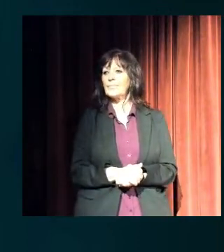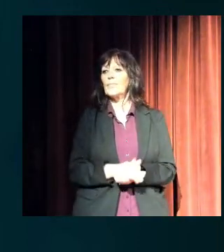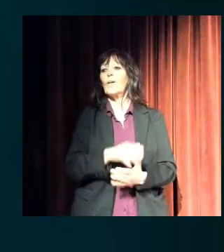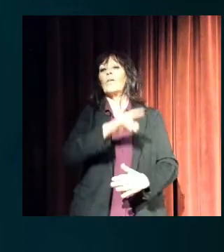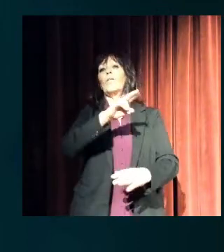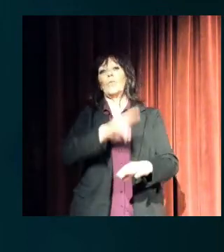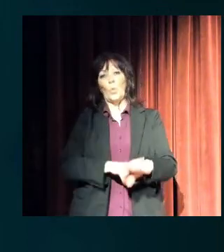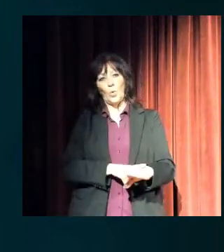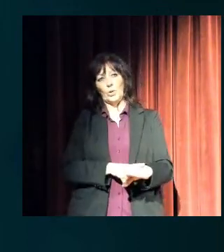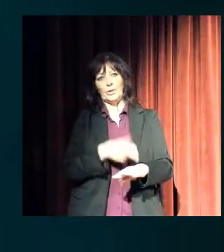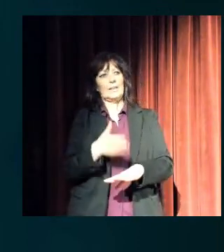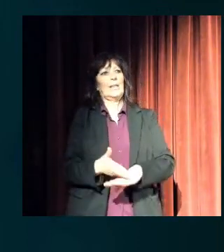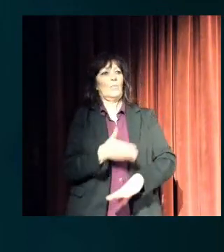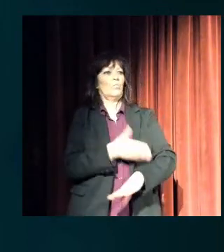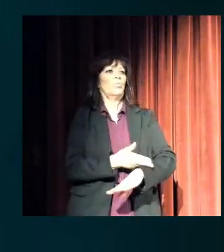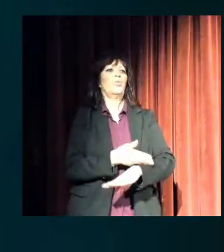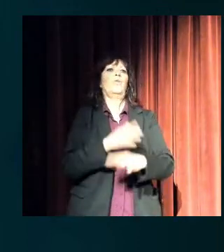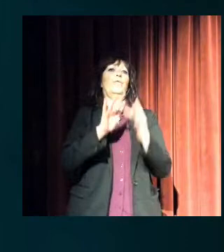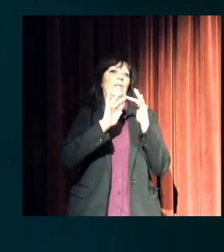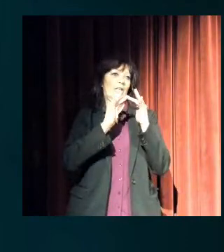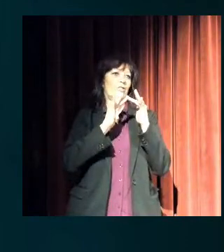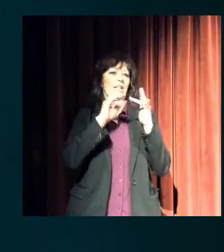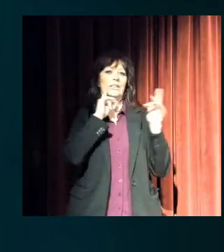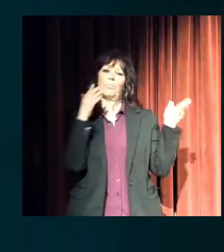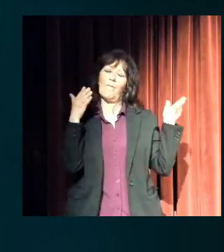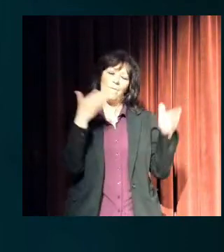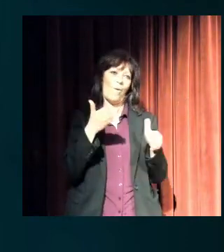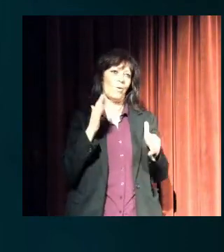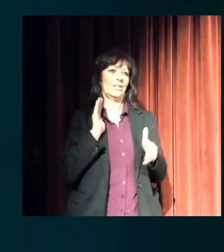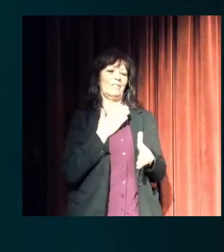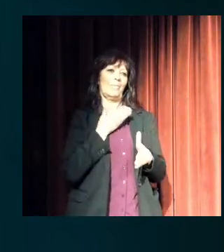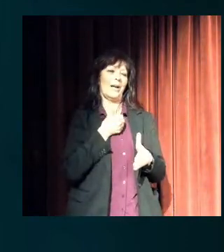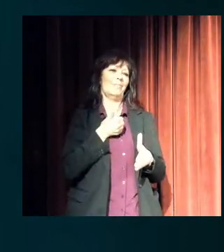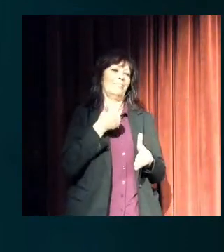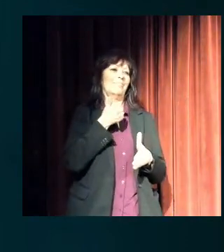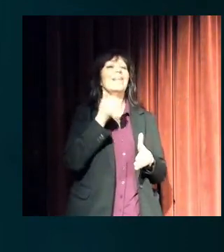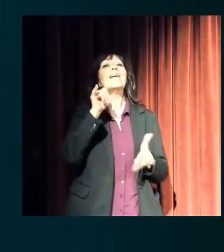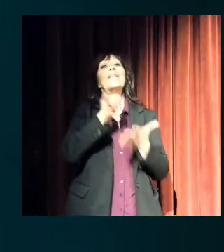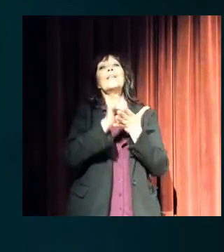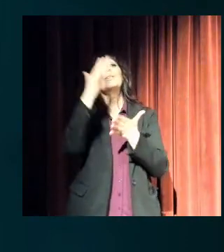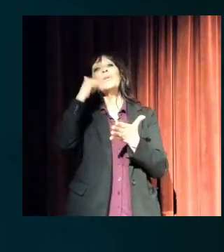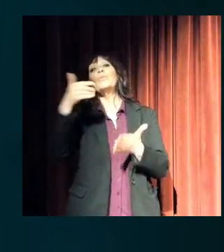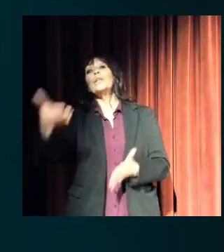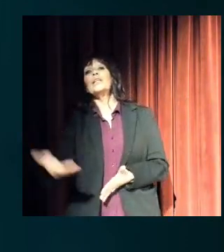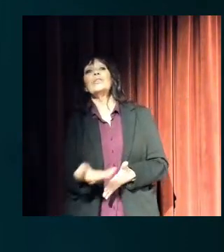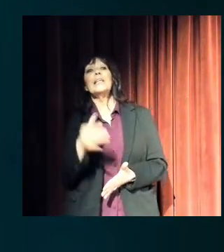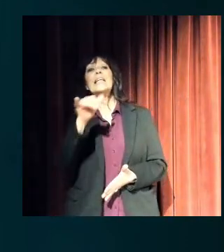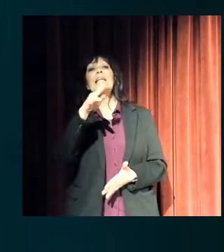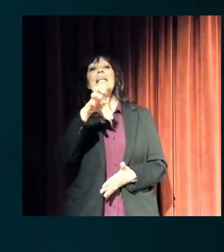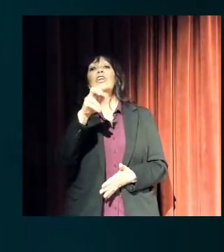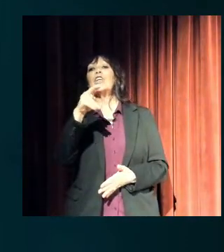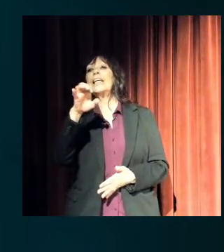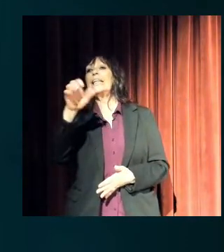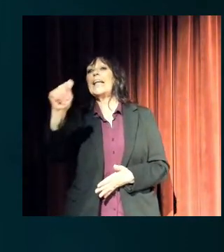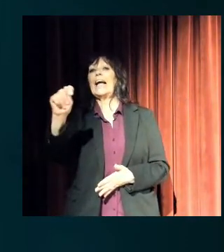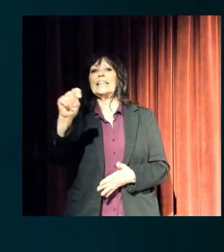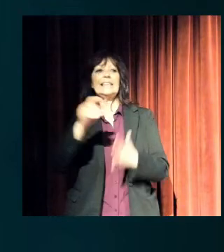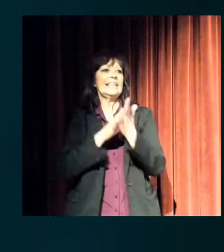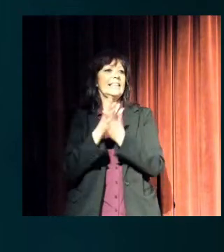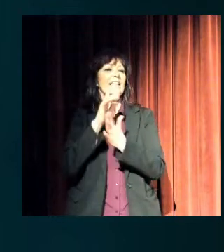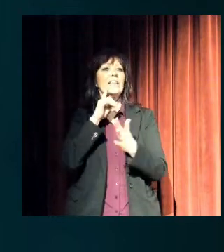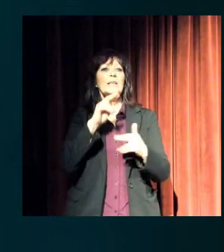Of course, improved internet capability has been a focus of my administration, and that's why we introduced our ErieNet initiative to